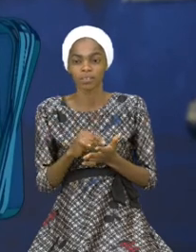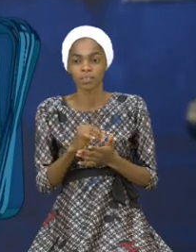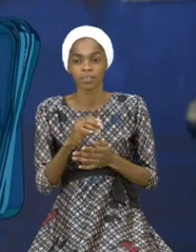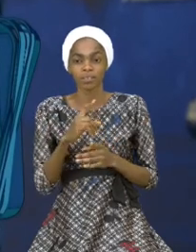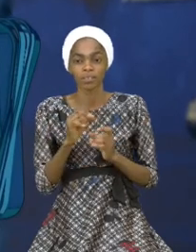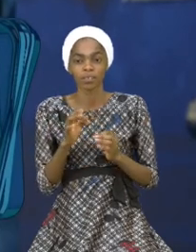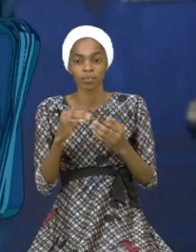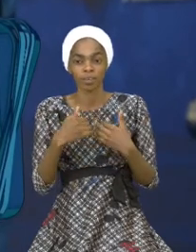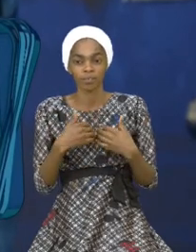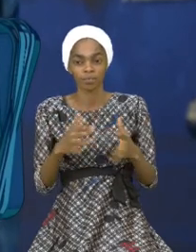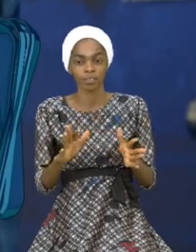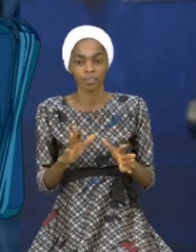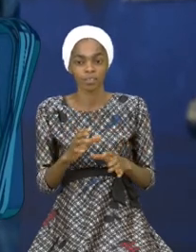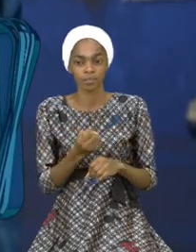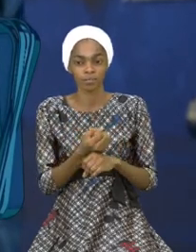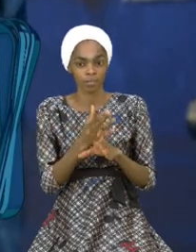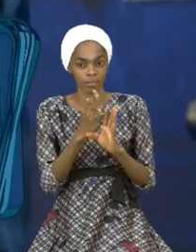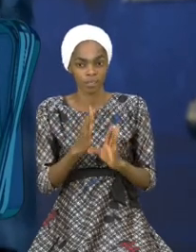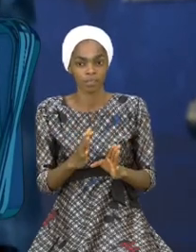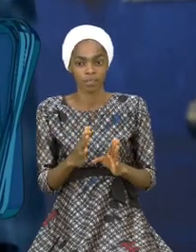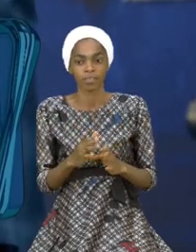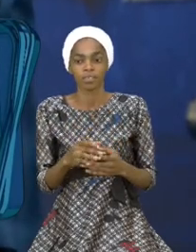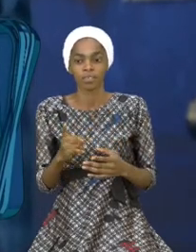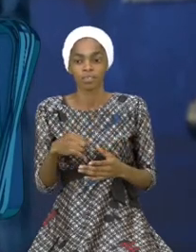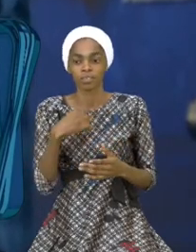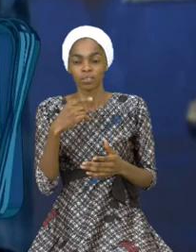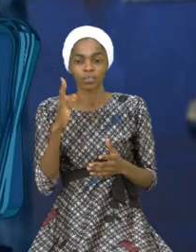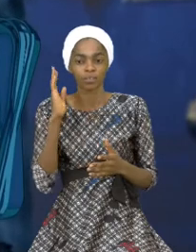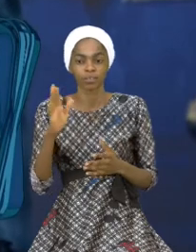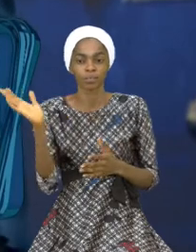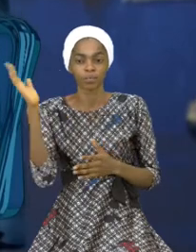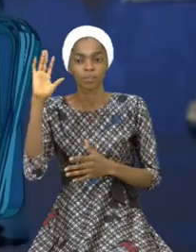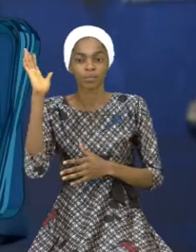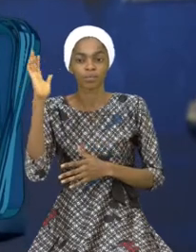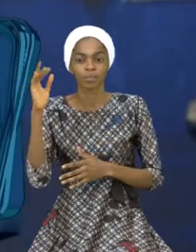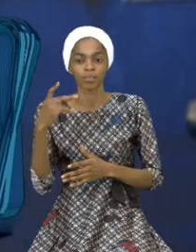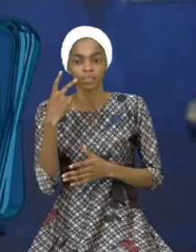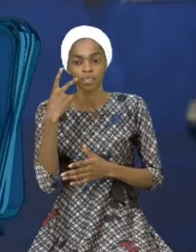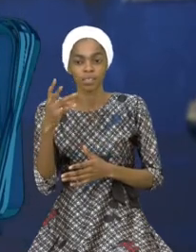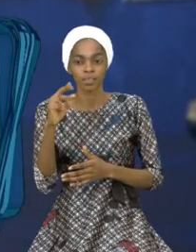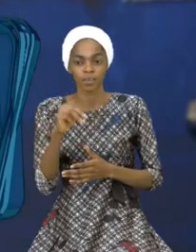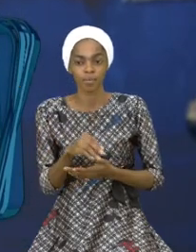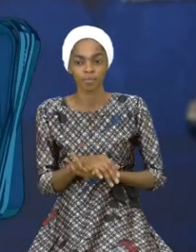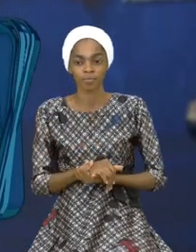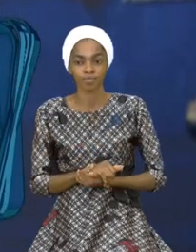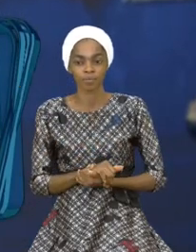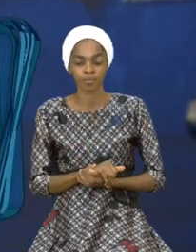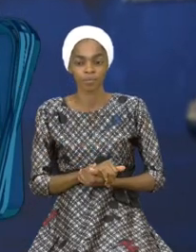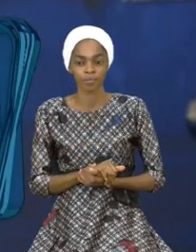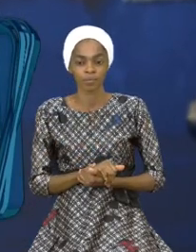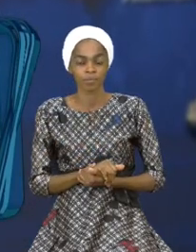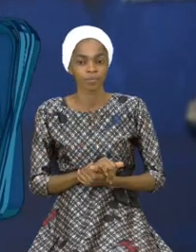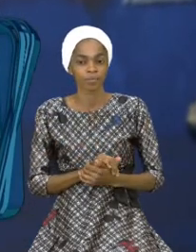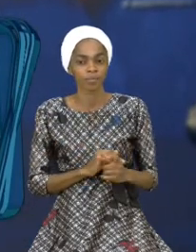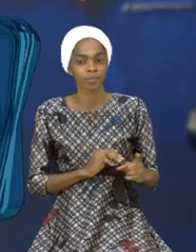at the middle, can you wave your flag and let me see you? to my left hand side.